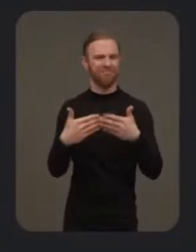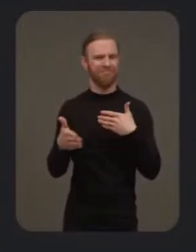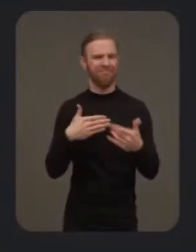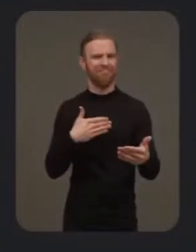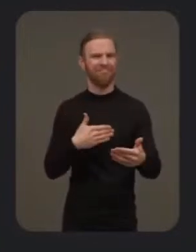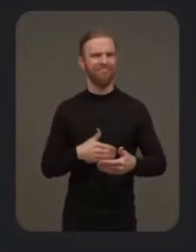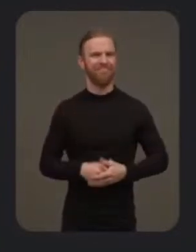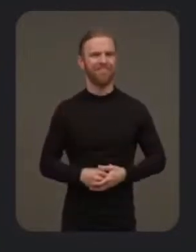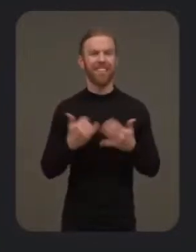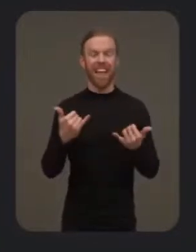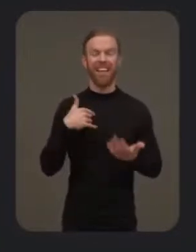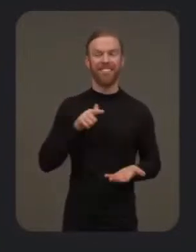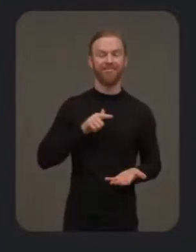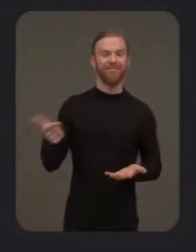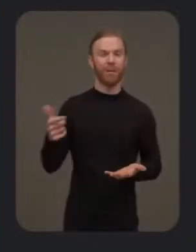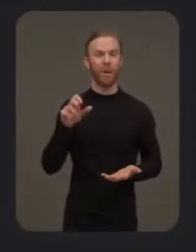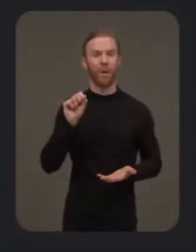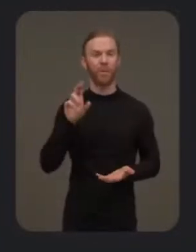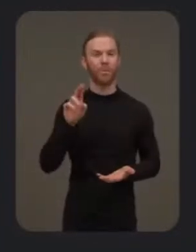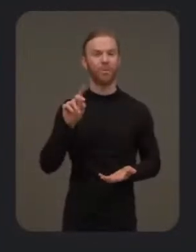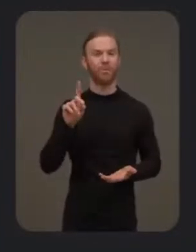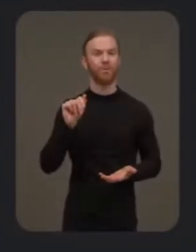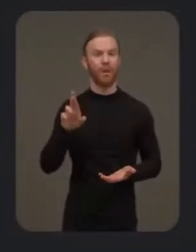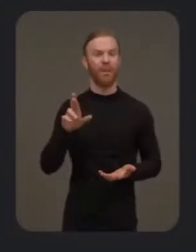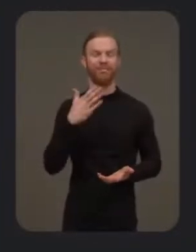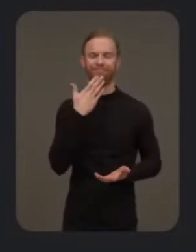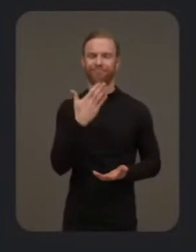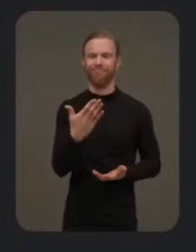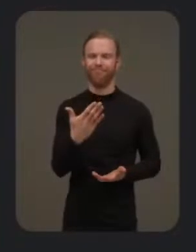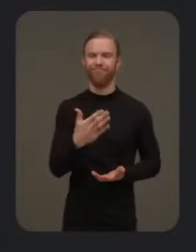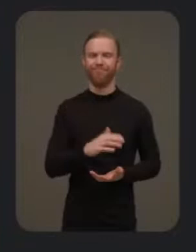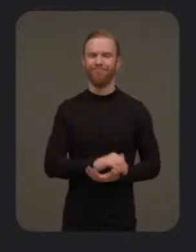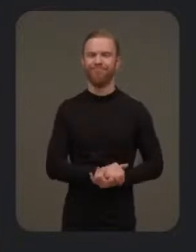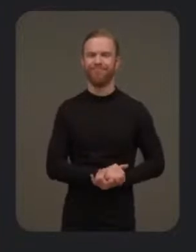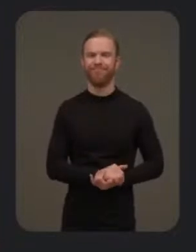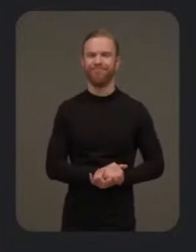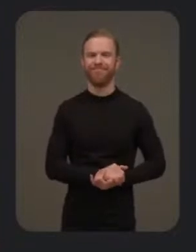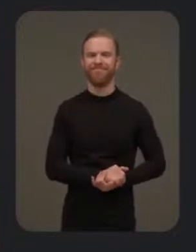let me pass it back to Sundar. Thanks, everyone.